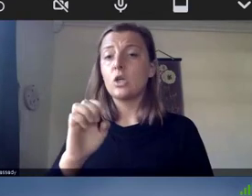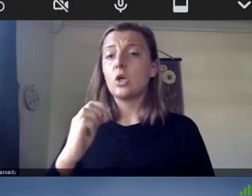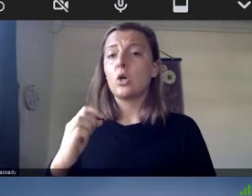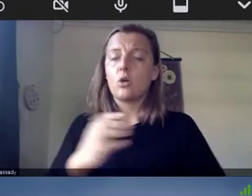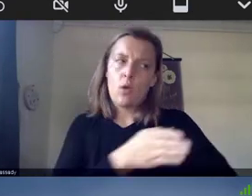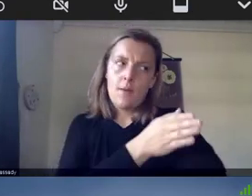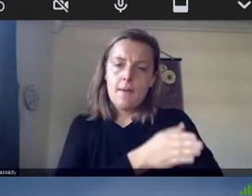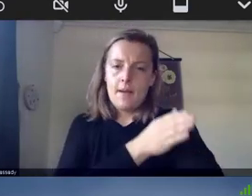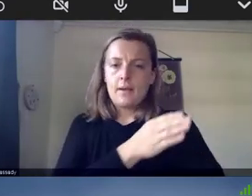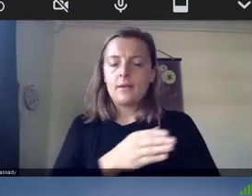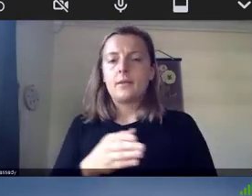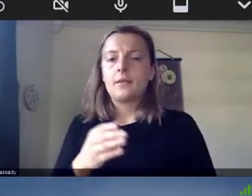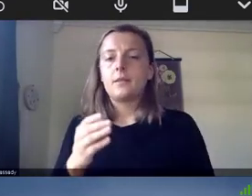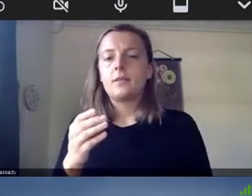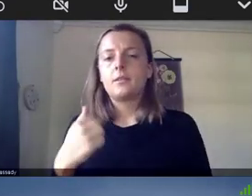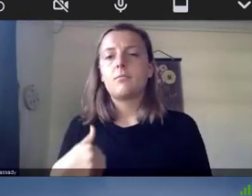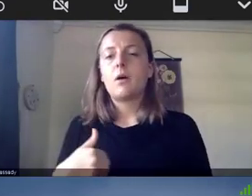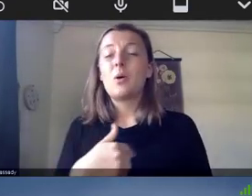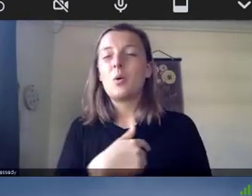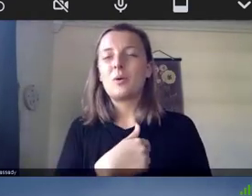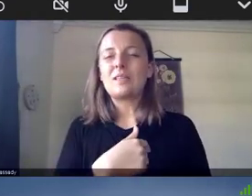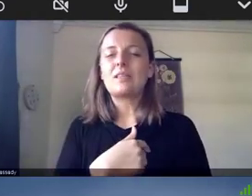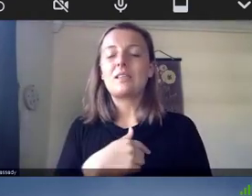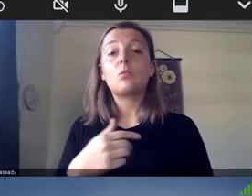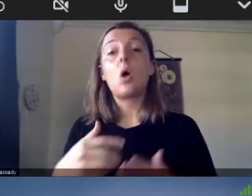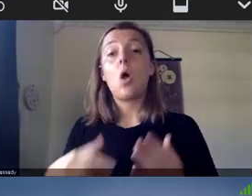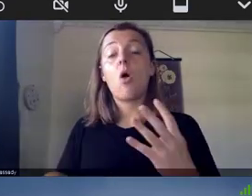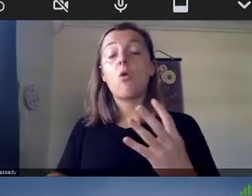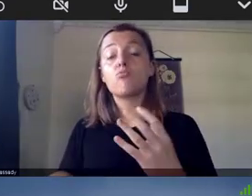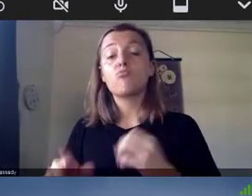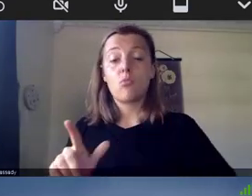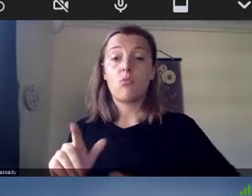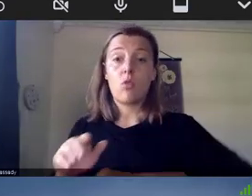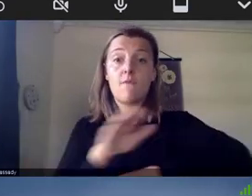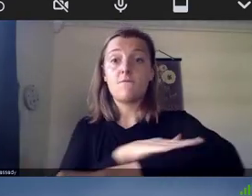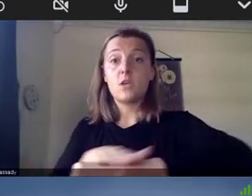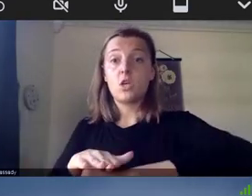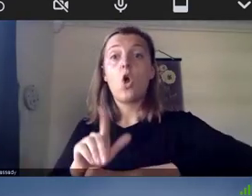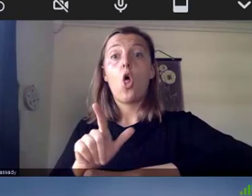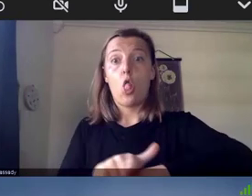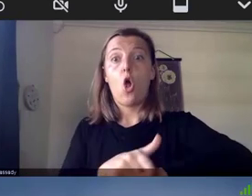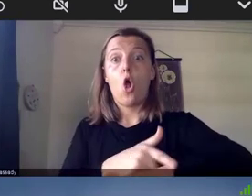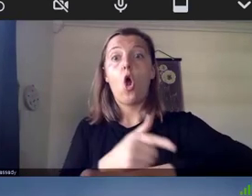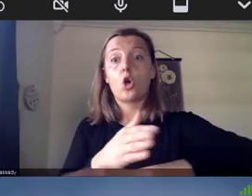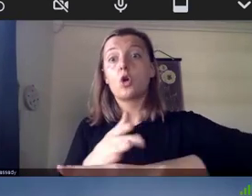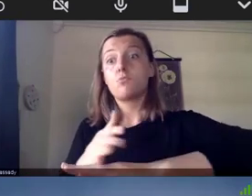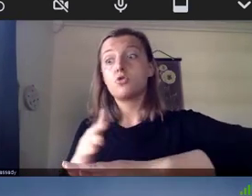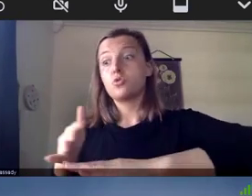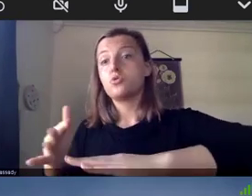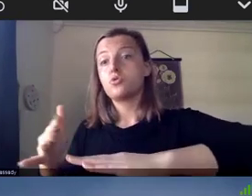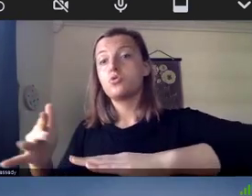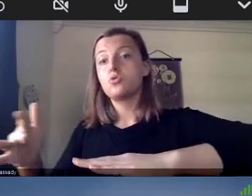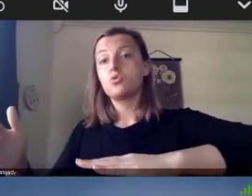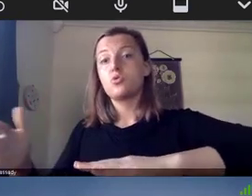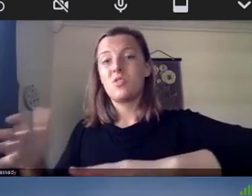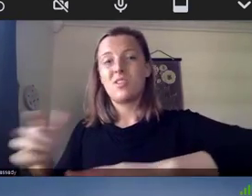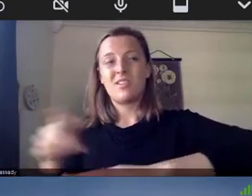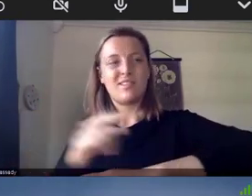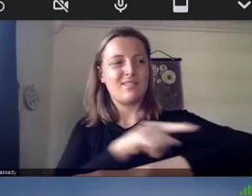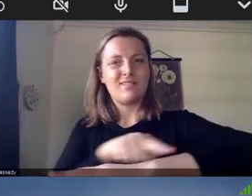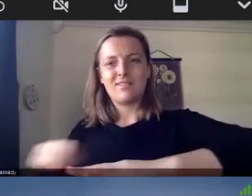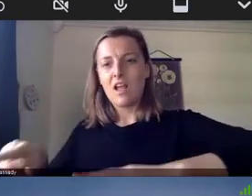we add length to our fin because the temperature of the fin is going to decrease the longer that it is, right, as we go along the